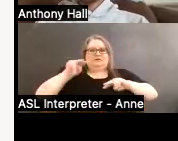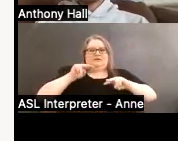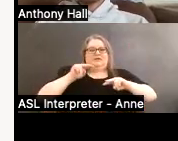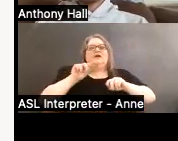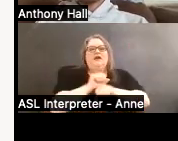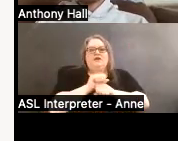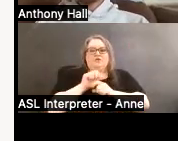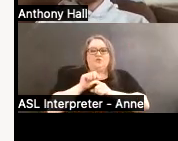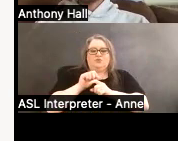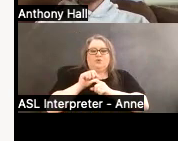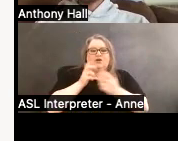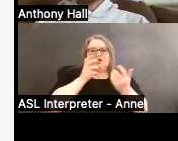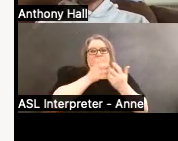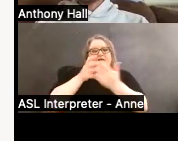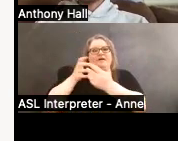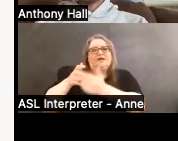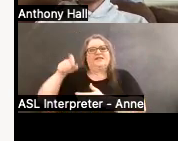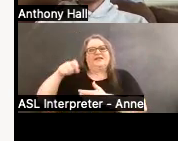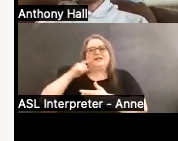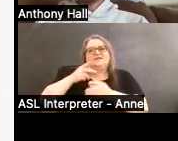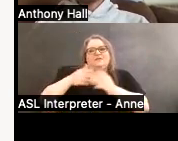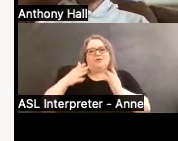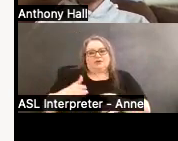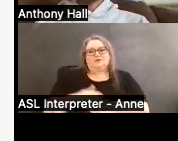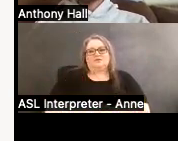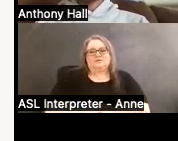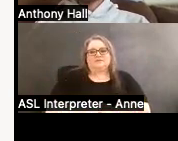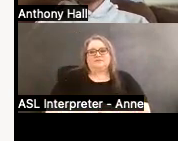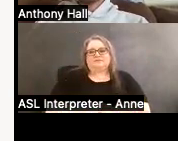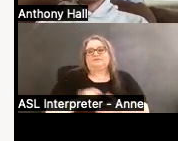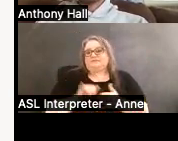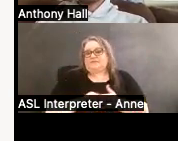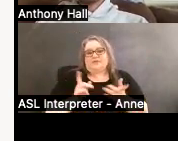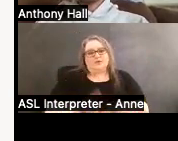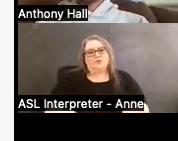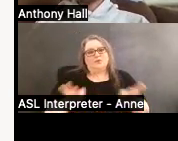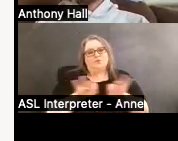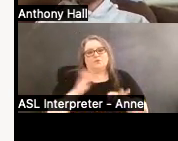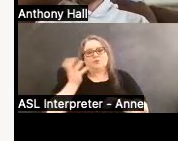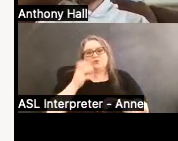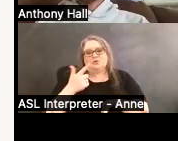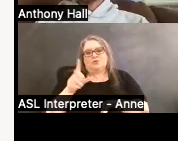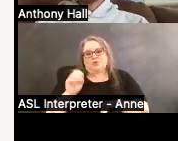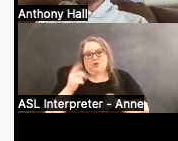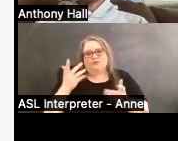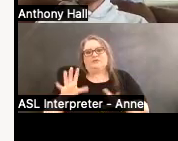to the needs of our participants that way. So I think that's a huge thing that GLOW has